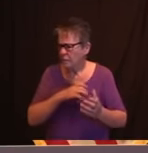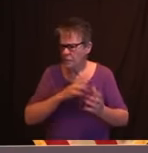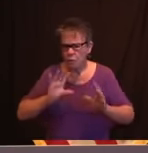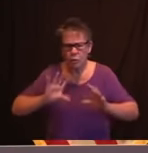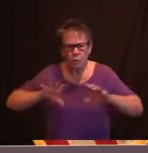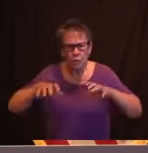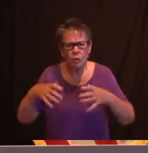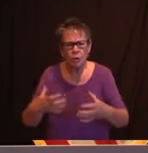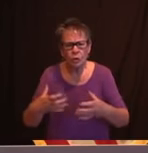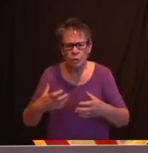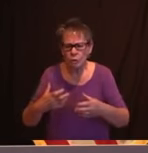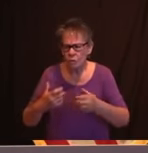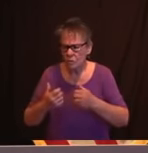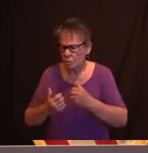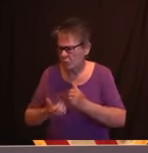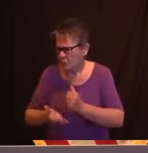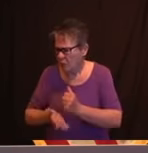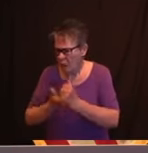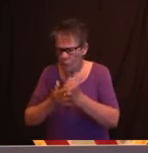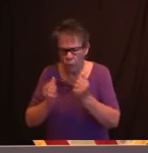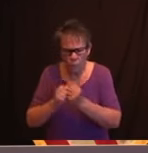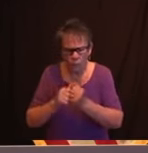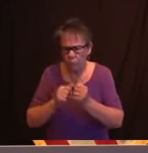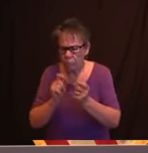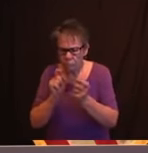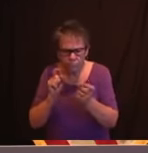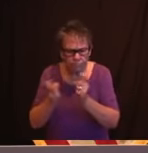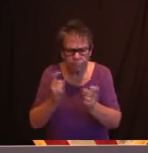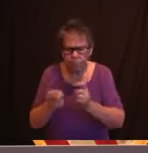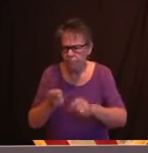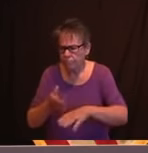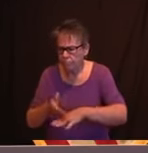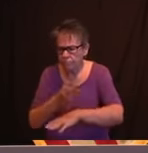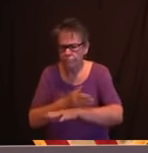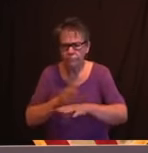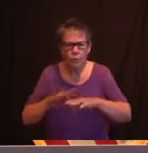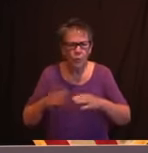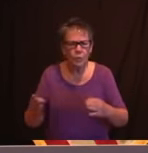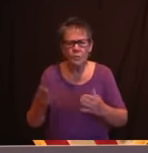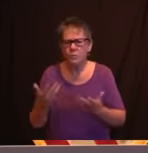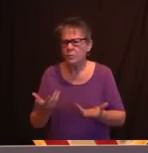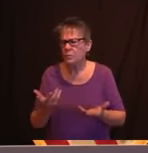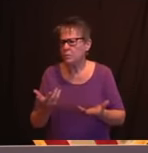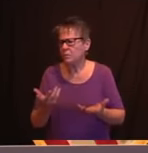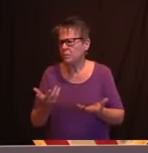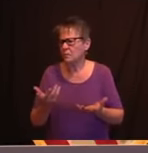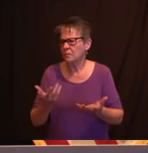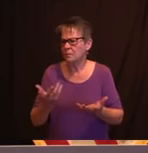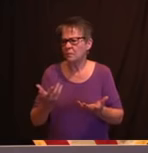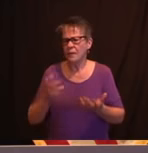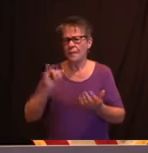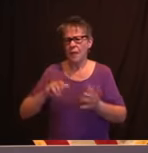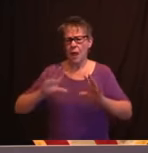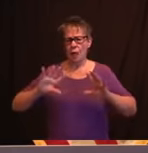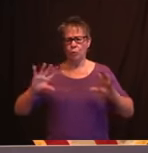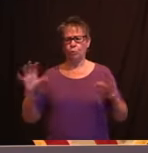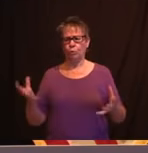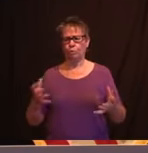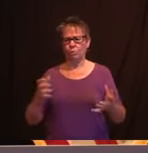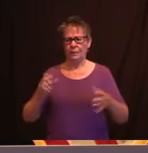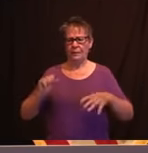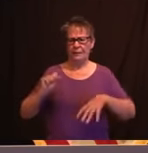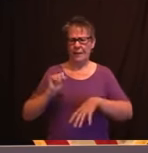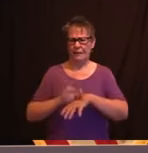best of my knowledge, and if I'm wrong about this, it's 85 persons. It is a limited, I don't have a term for you, but it's a limited term, so this is not